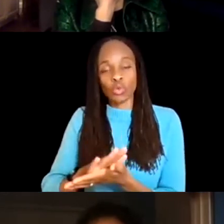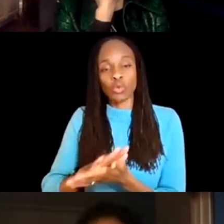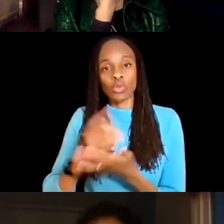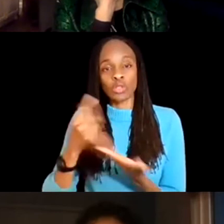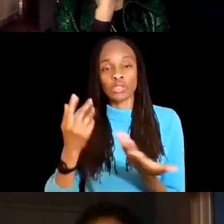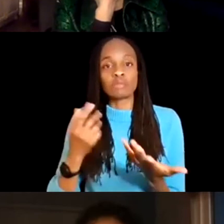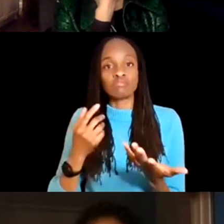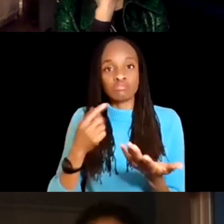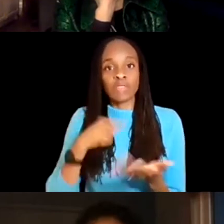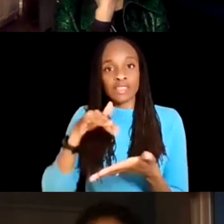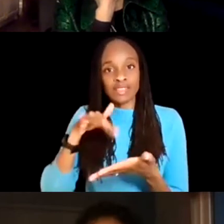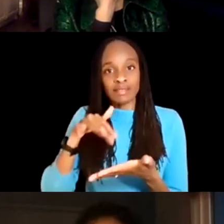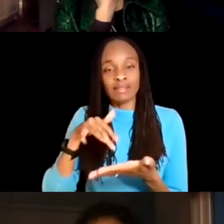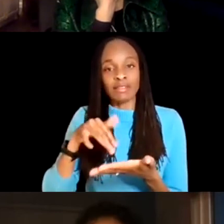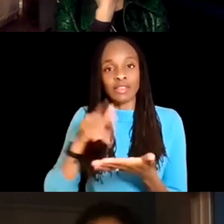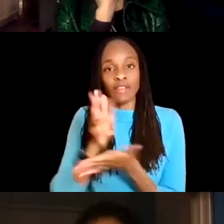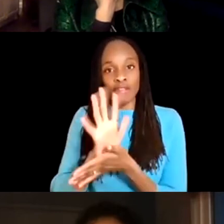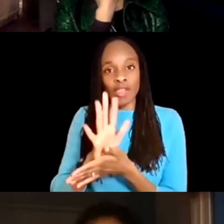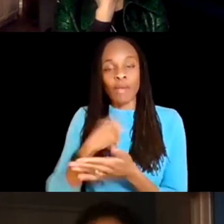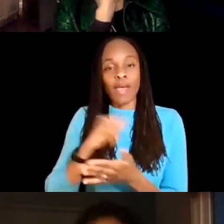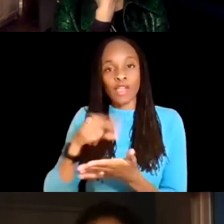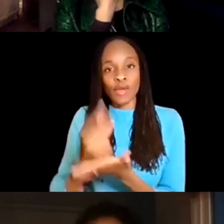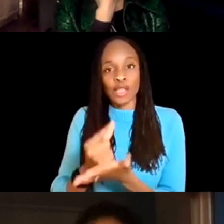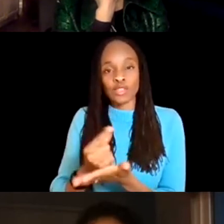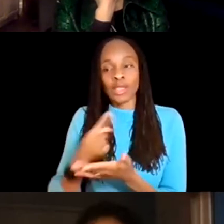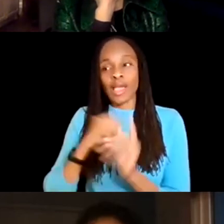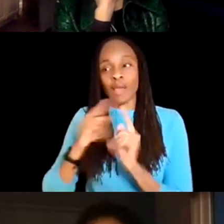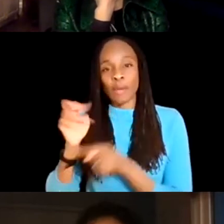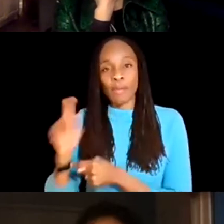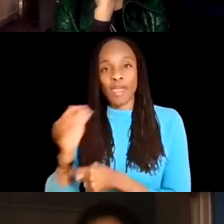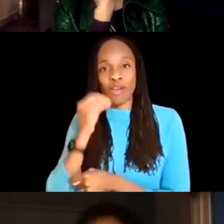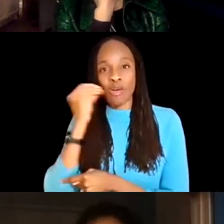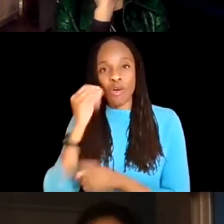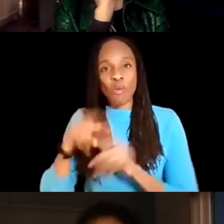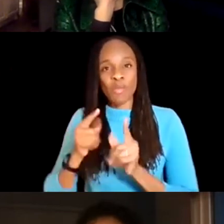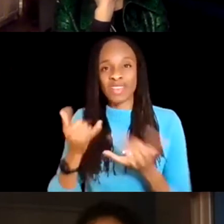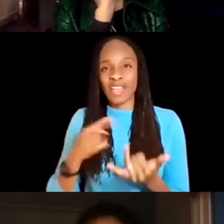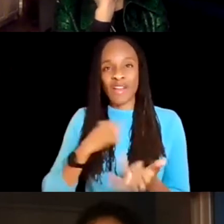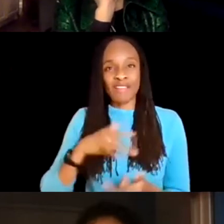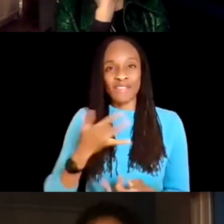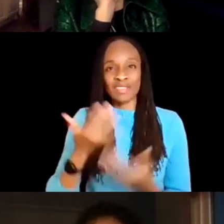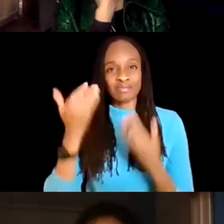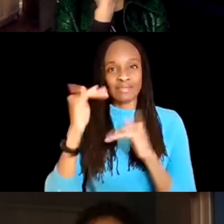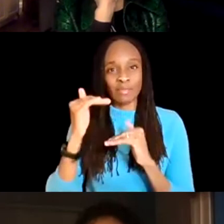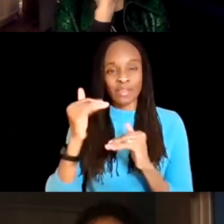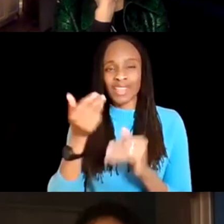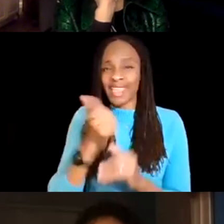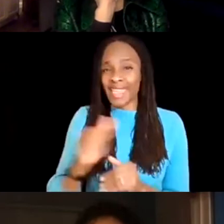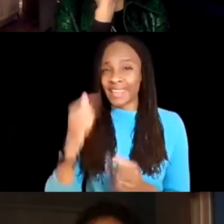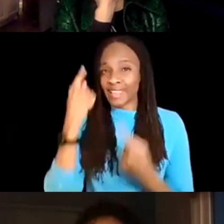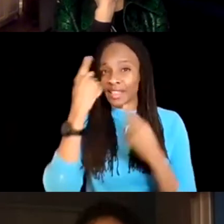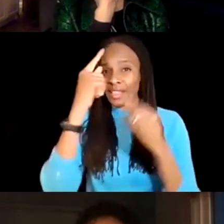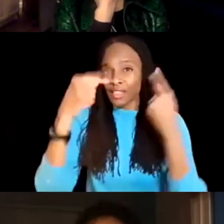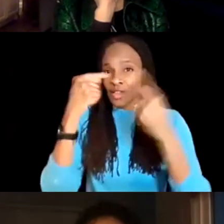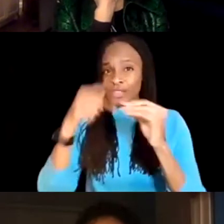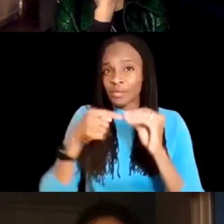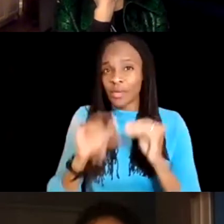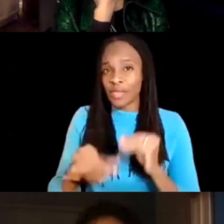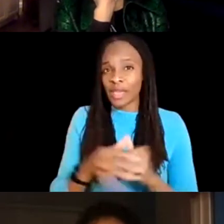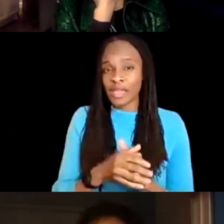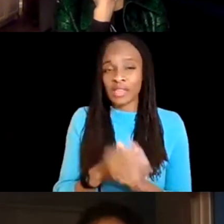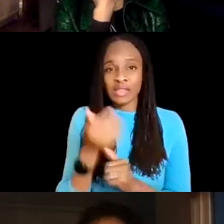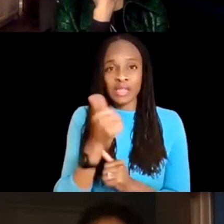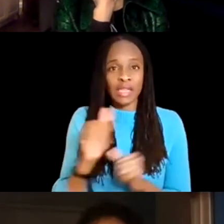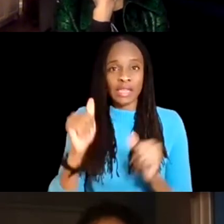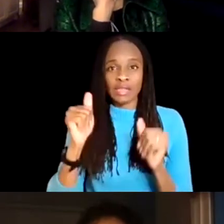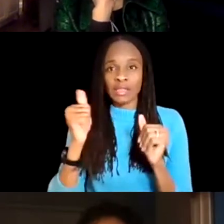state, I've found this has been very limiting. Any thoughts on that? Anybody here from a rural